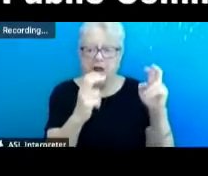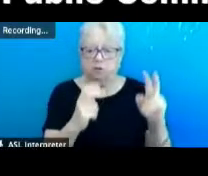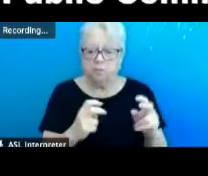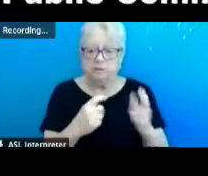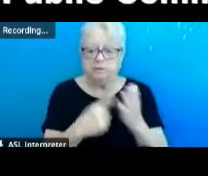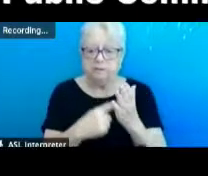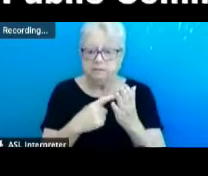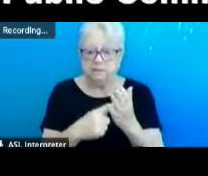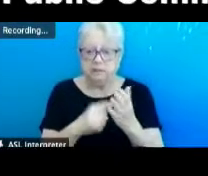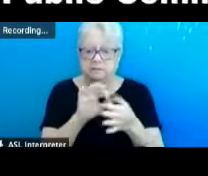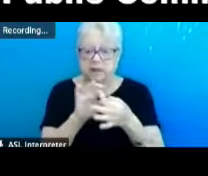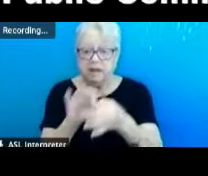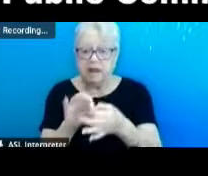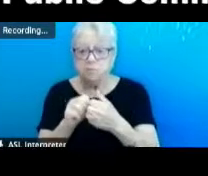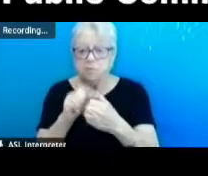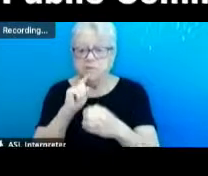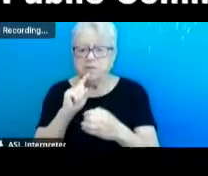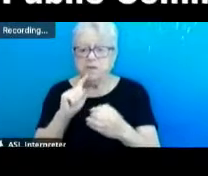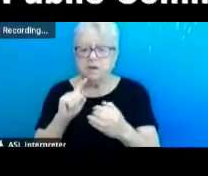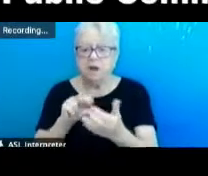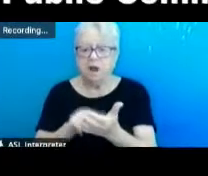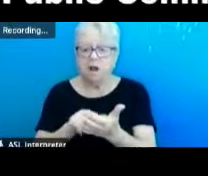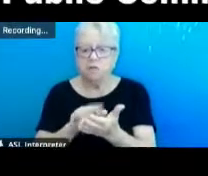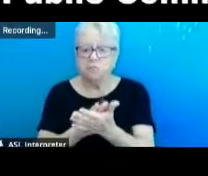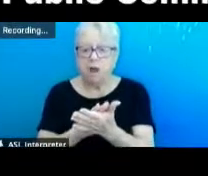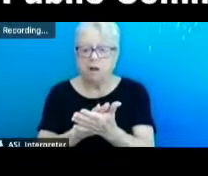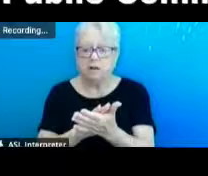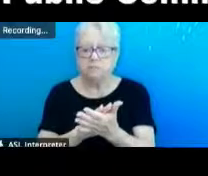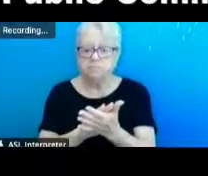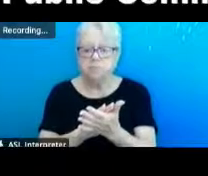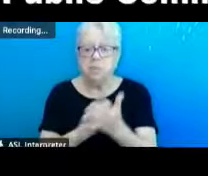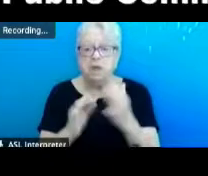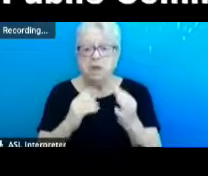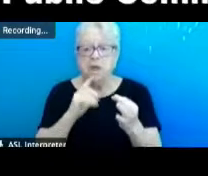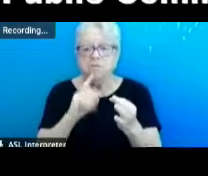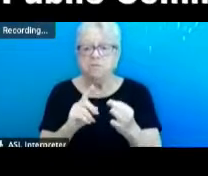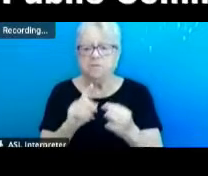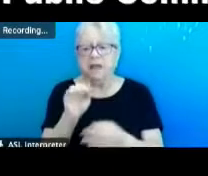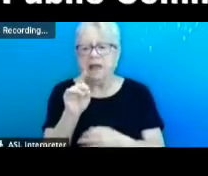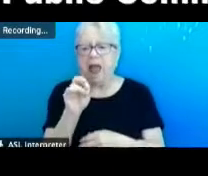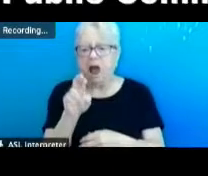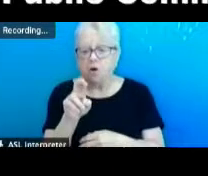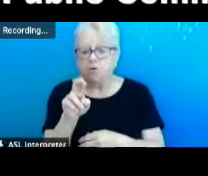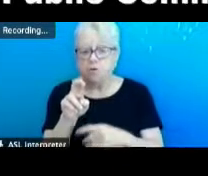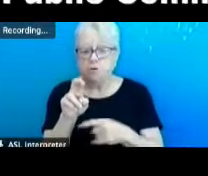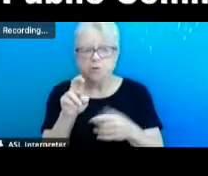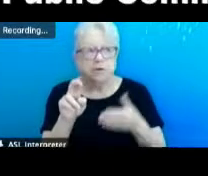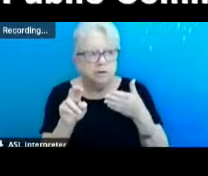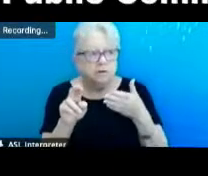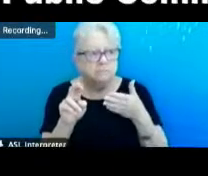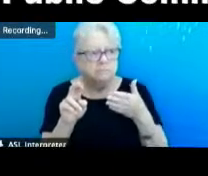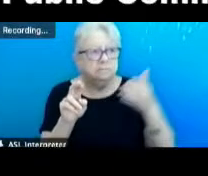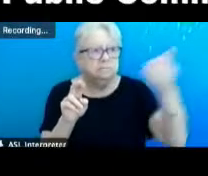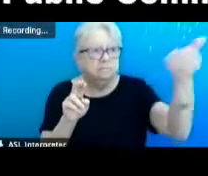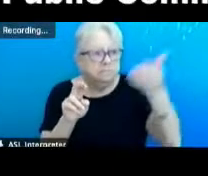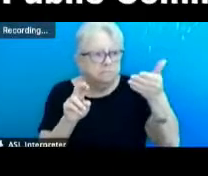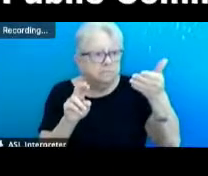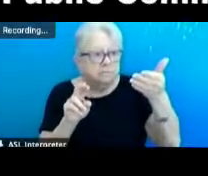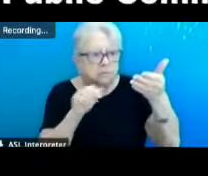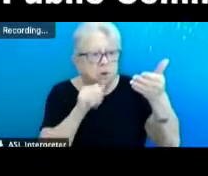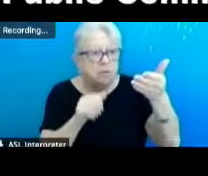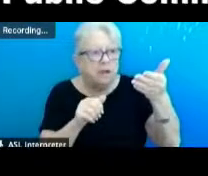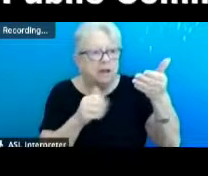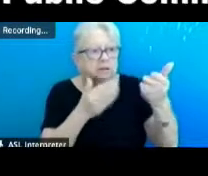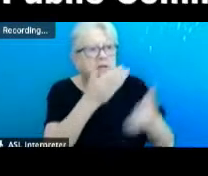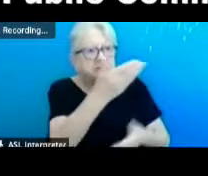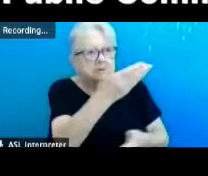contracts, I don't think any of them, as long as the counters don't get countered again by something substantive, I'm not feeling the need